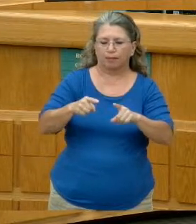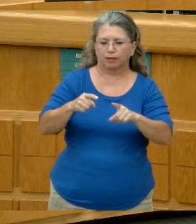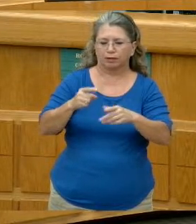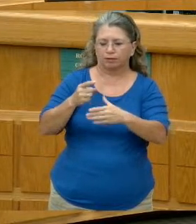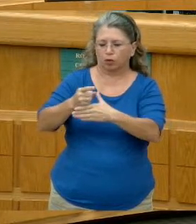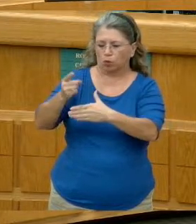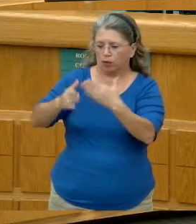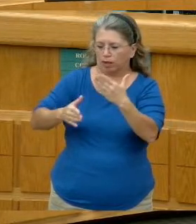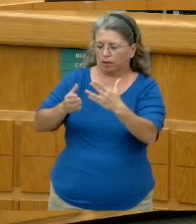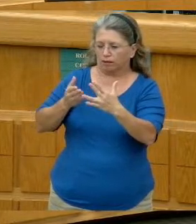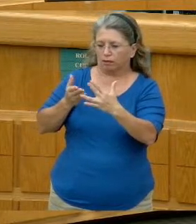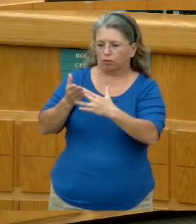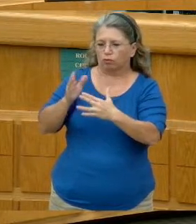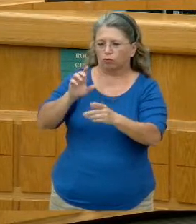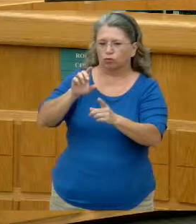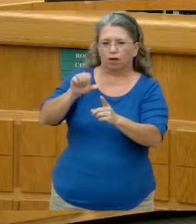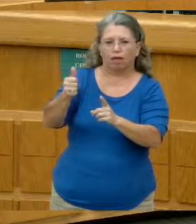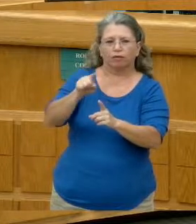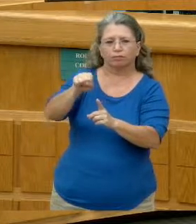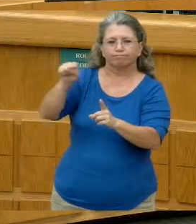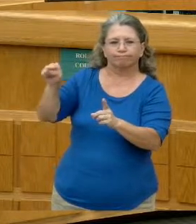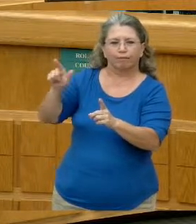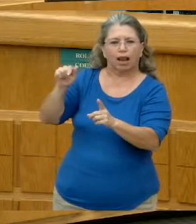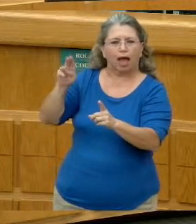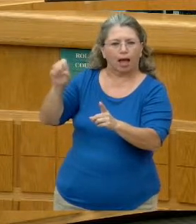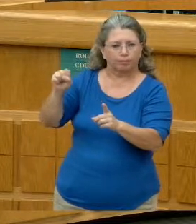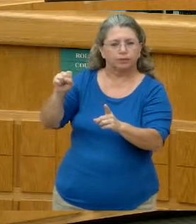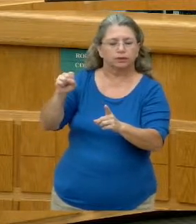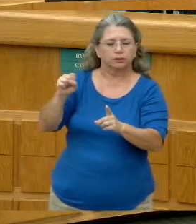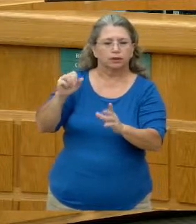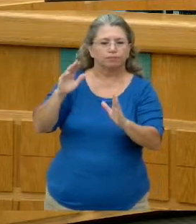outside labs, and hopefully they won't be